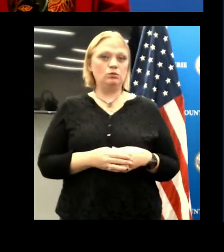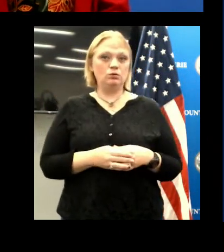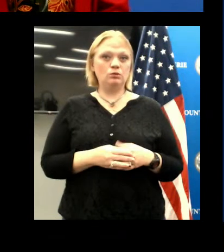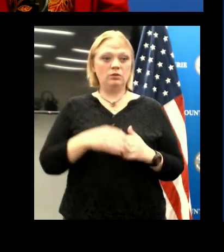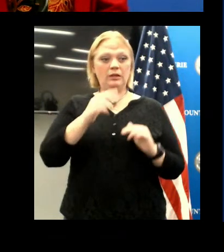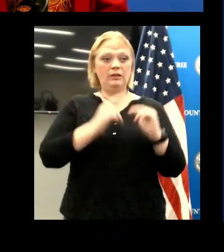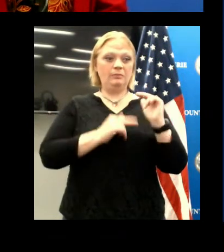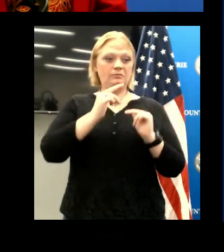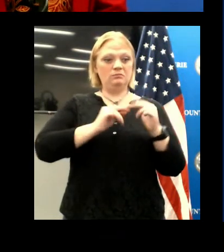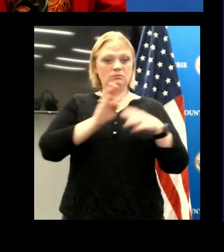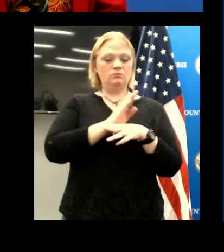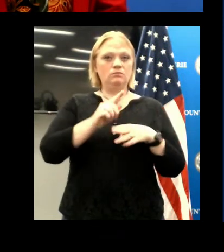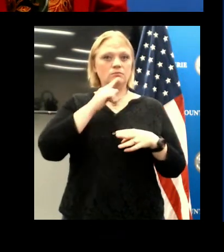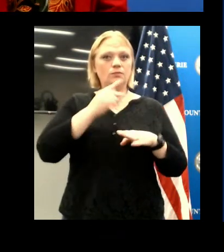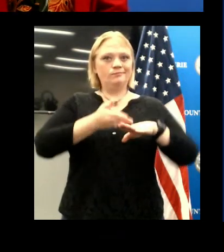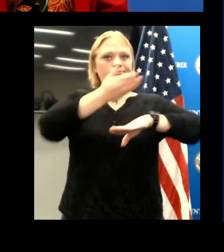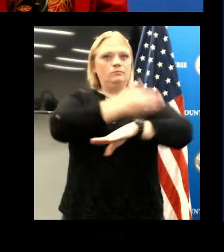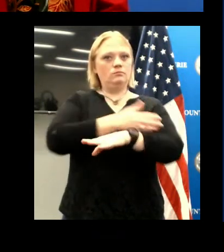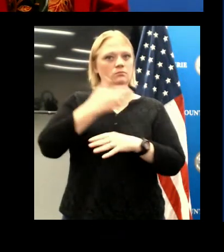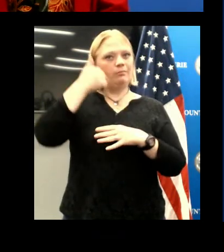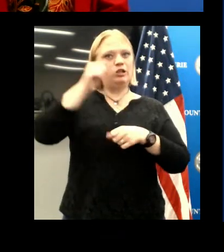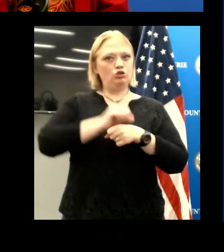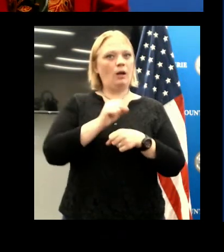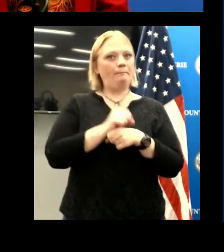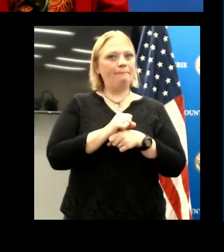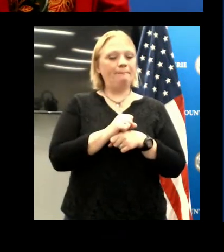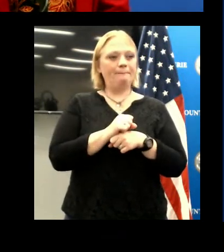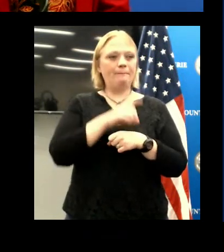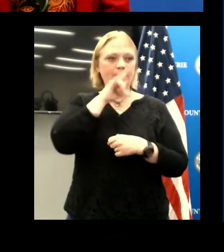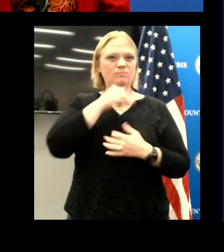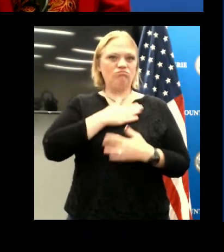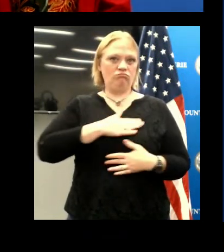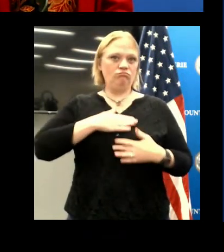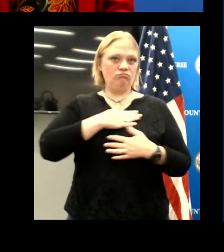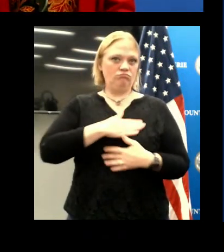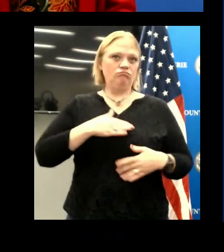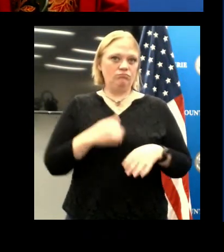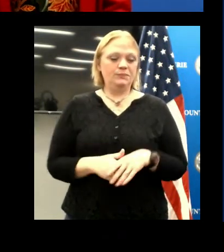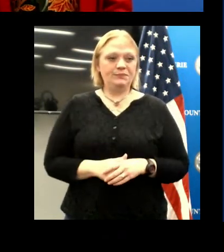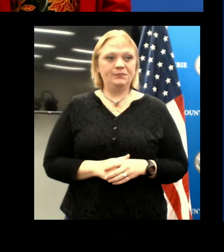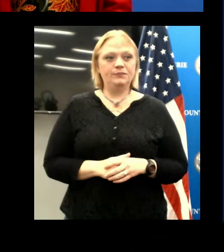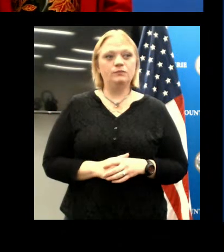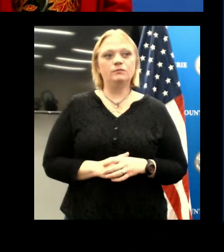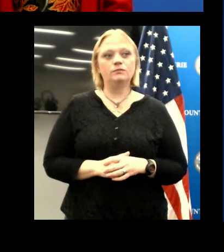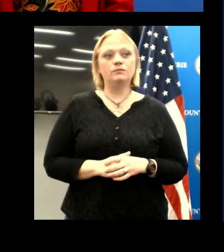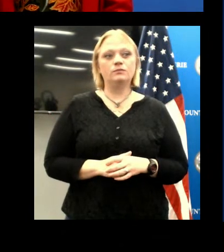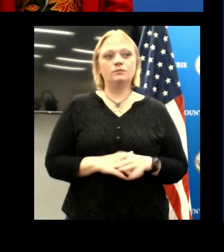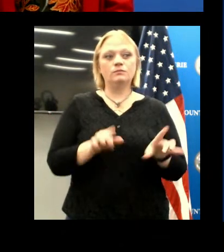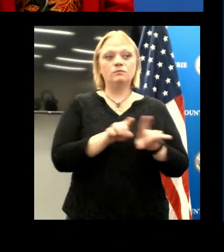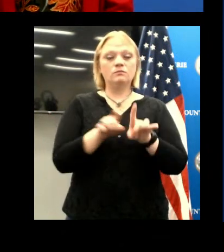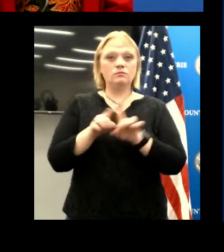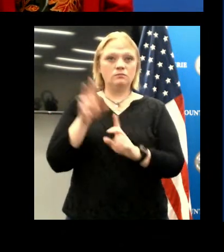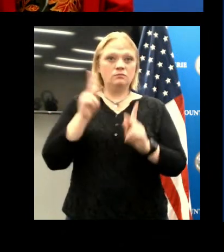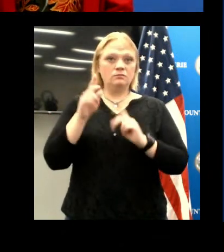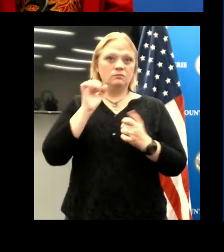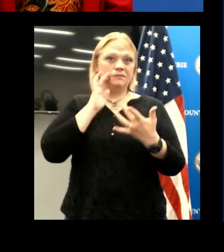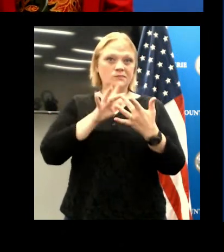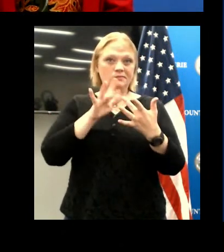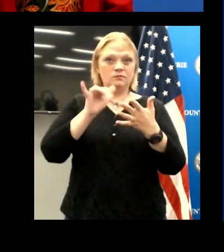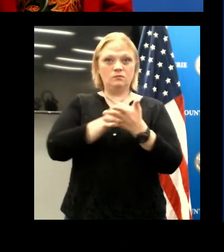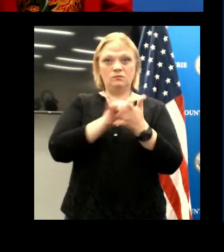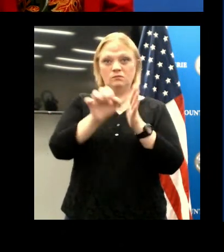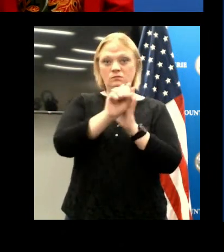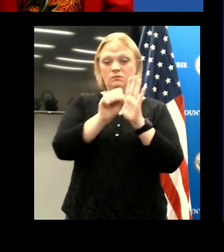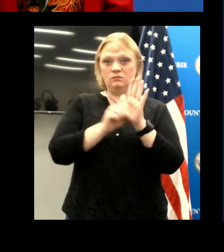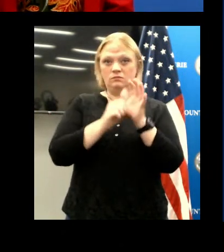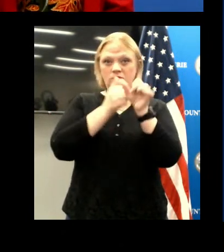facilities are doing a better job, and we really appreciate that. Also, people can contact New York State